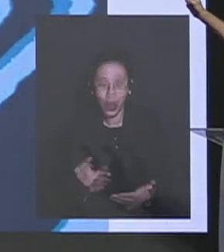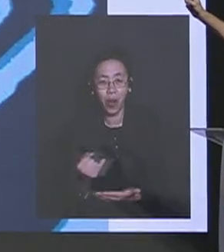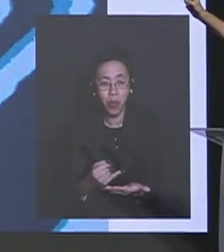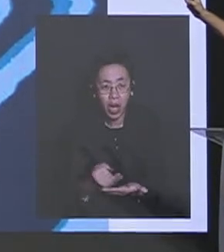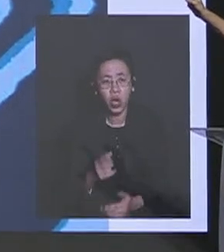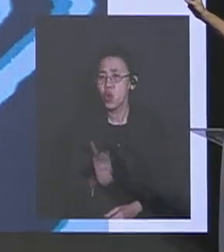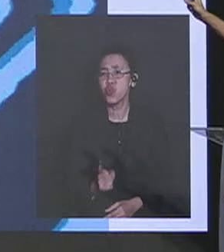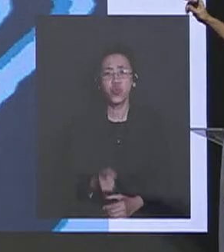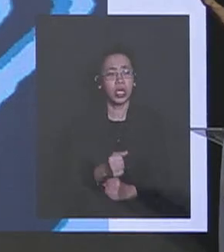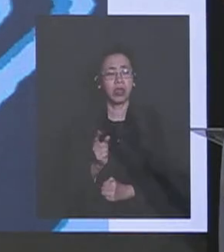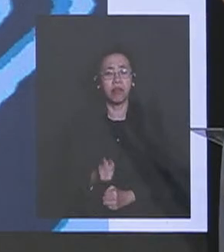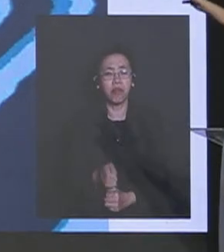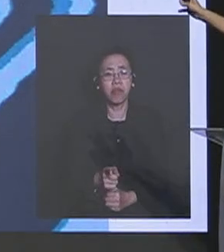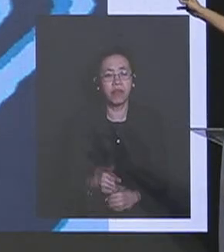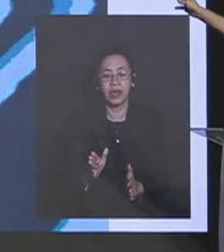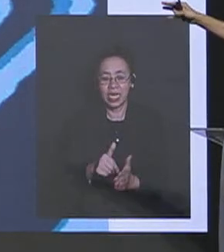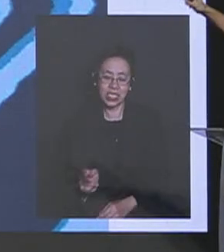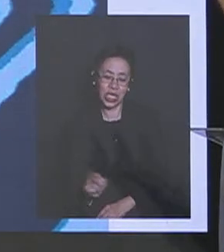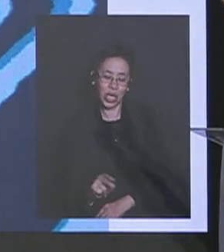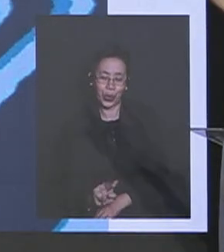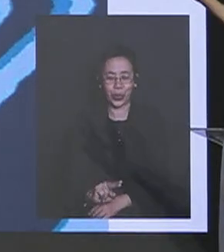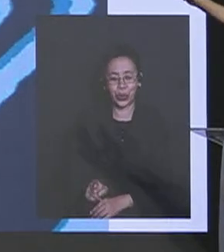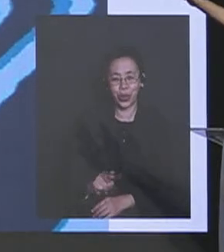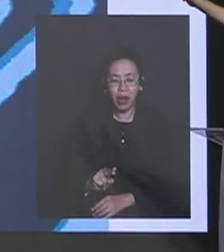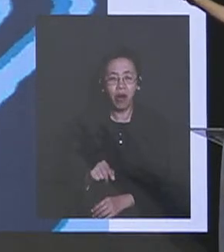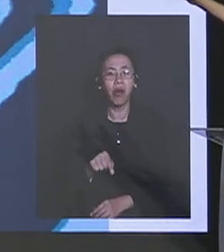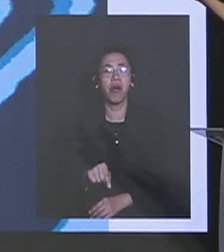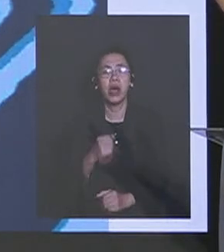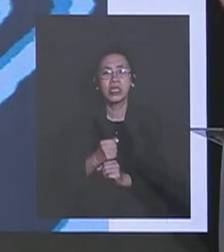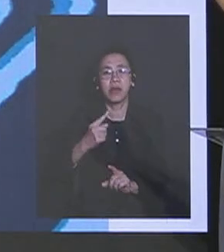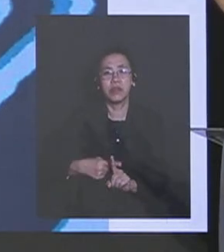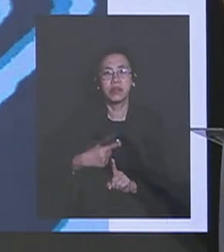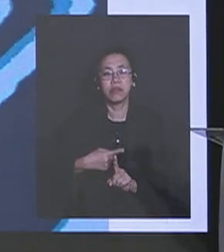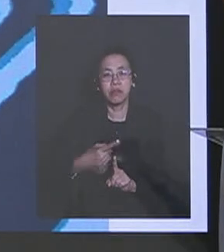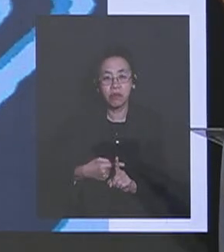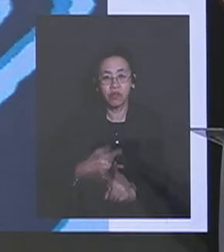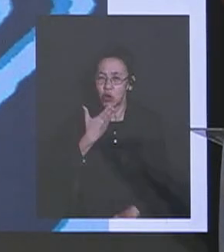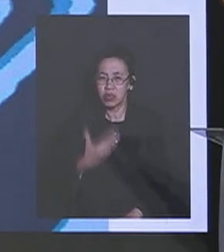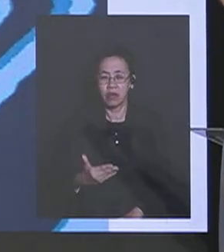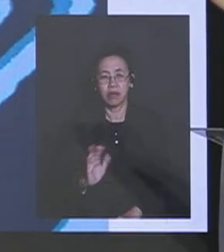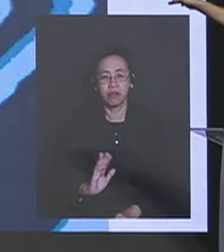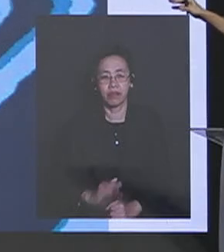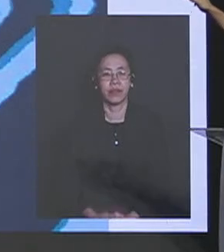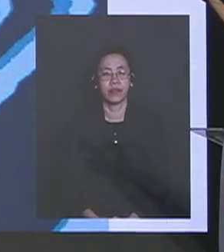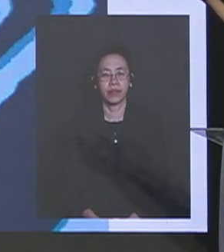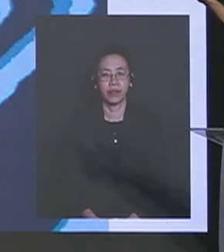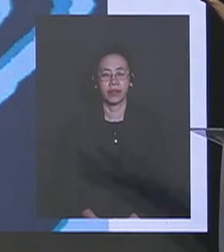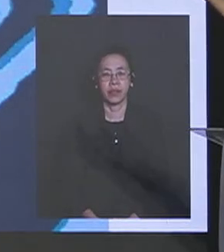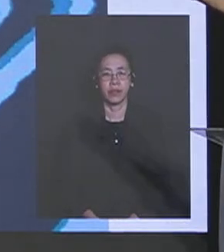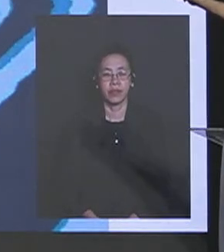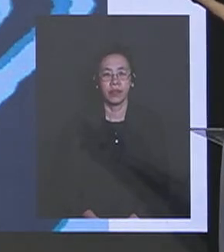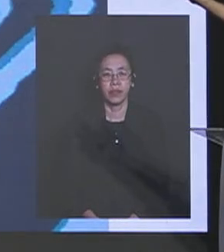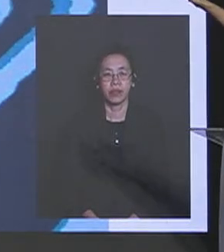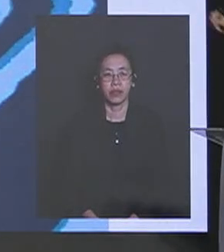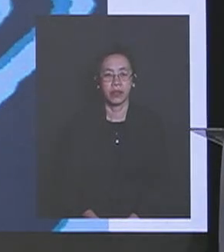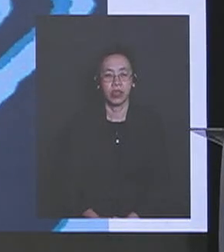it out, because these things are controversial, right? People get really scared, and particularly taxi drivers and others, like, no,